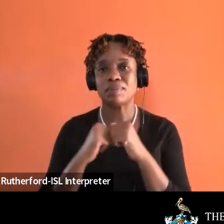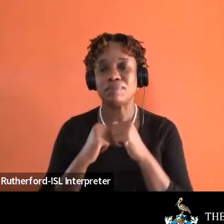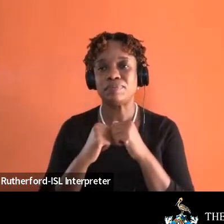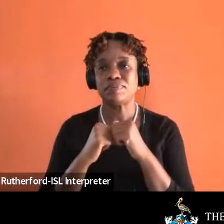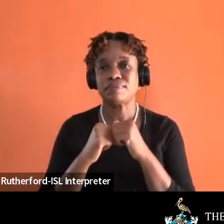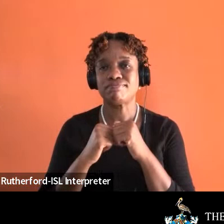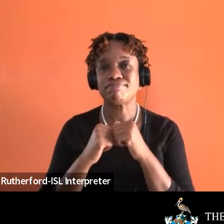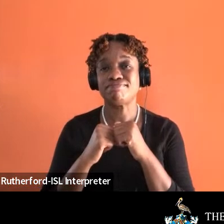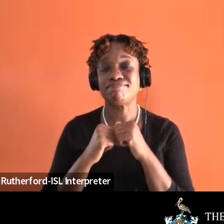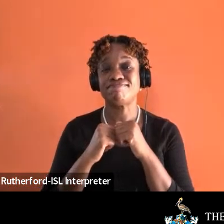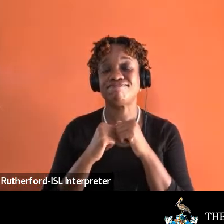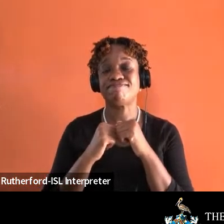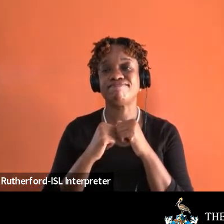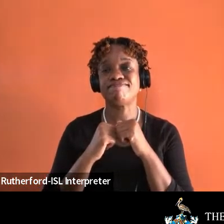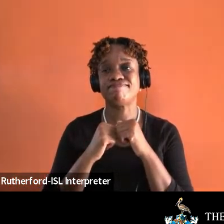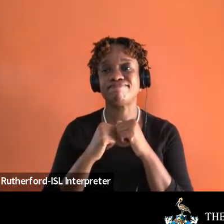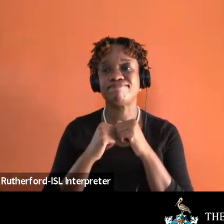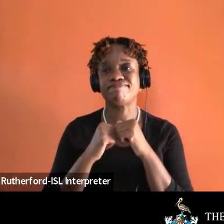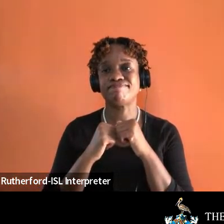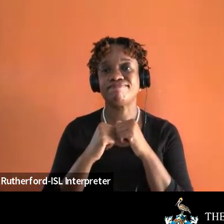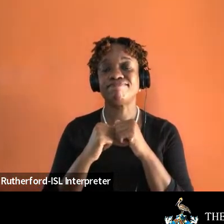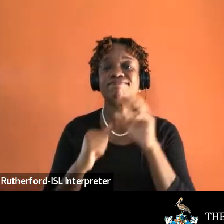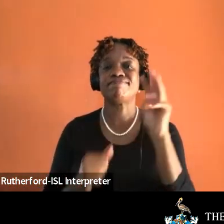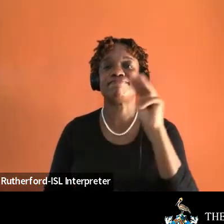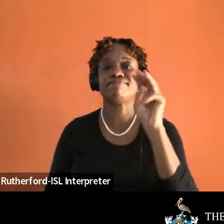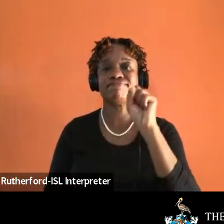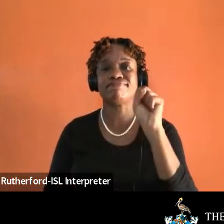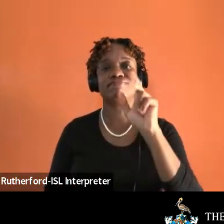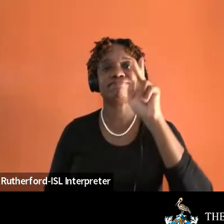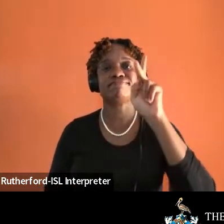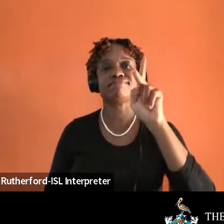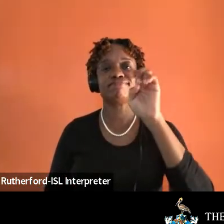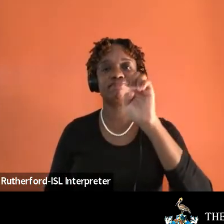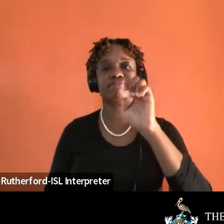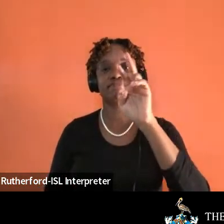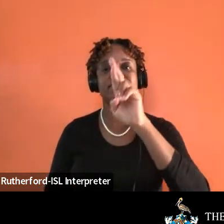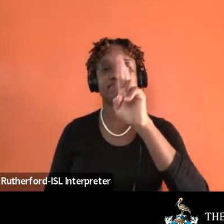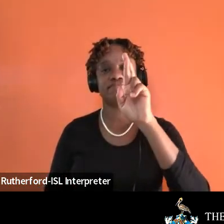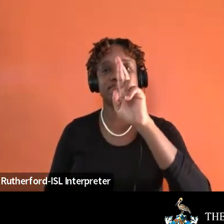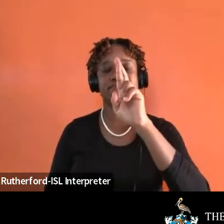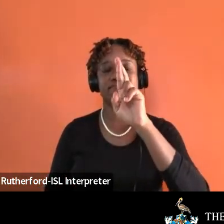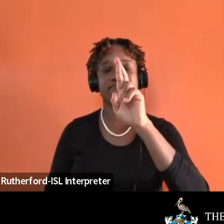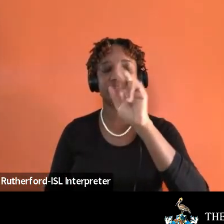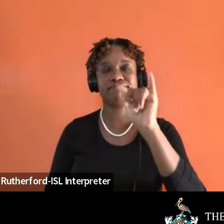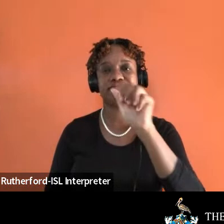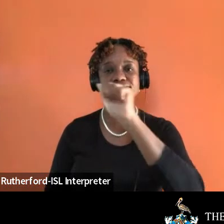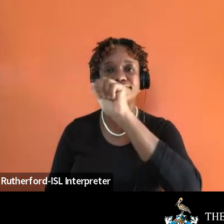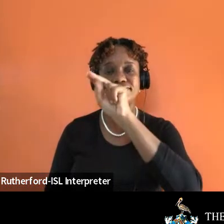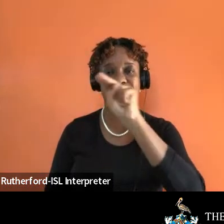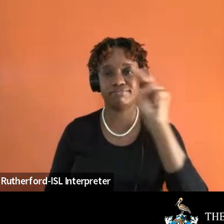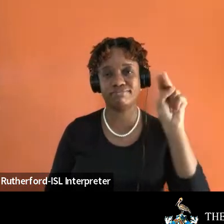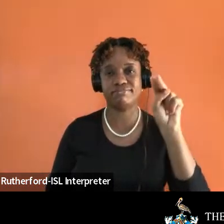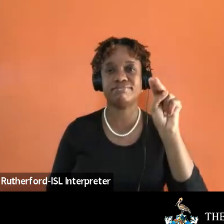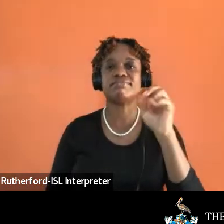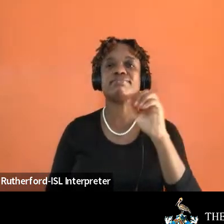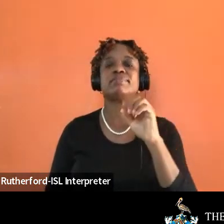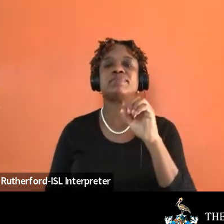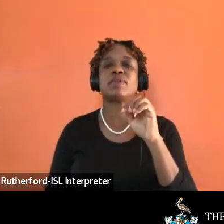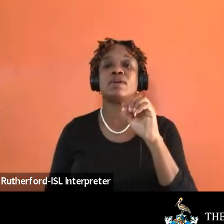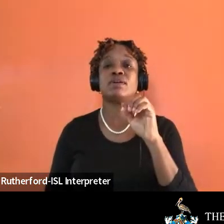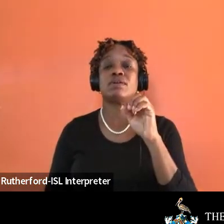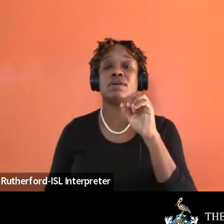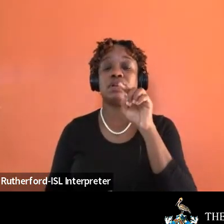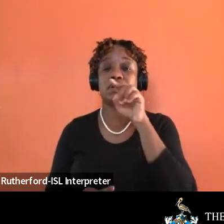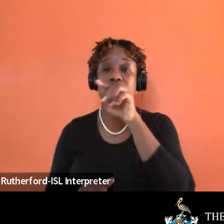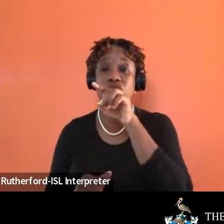the person's control, that is Miss Carrion Eiffel, who would have presented on reimagining the training of